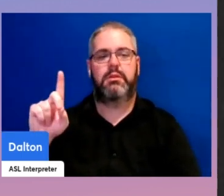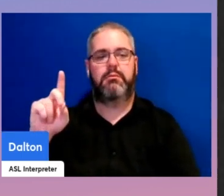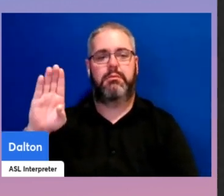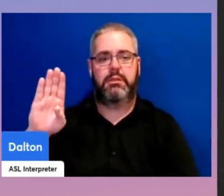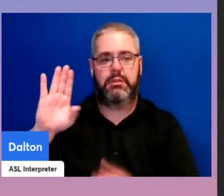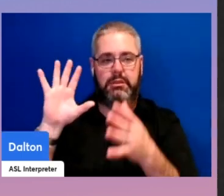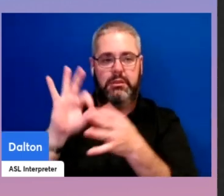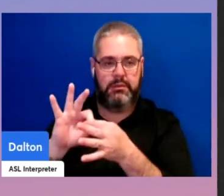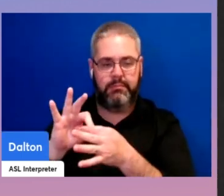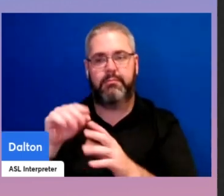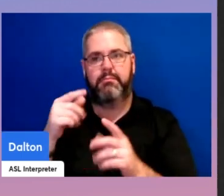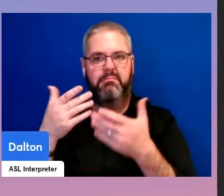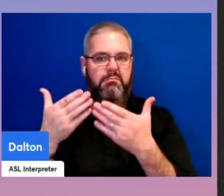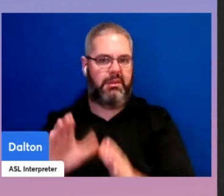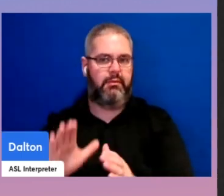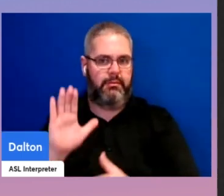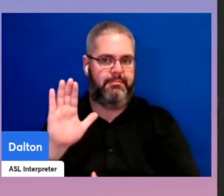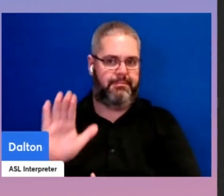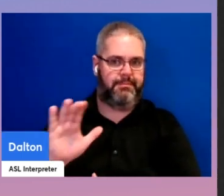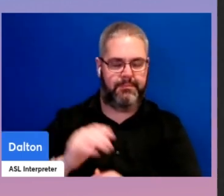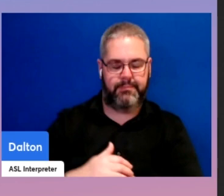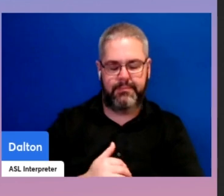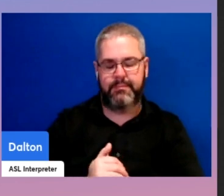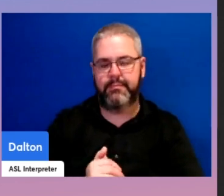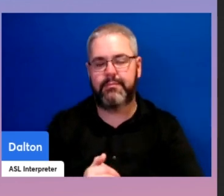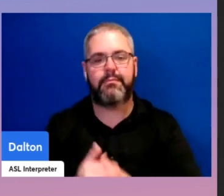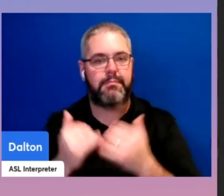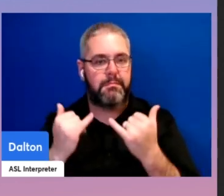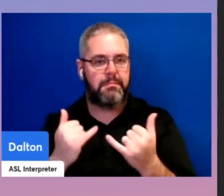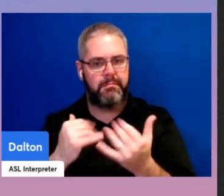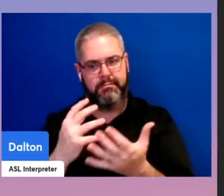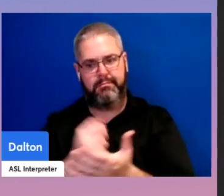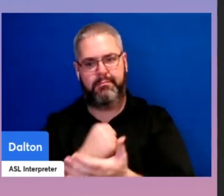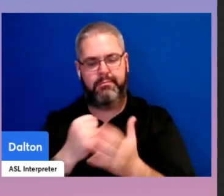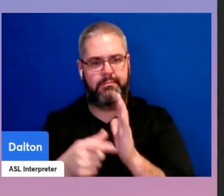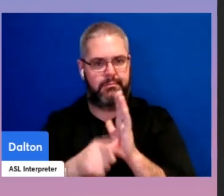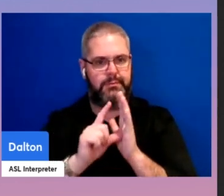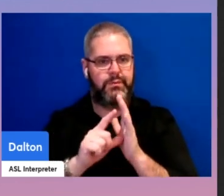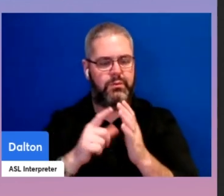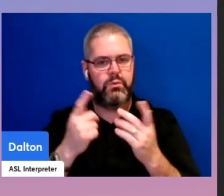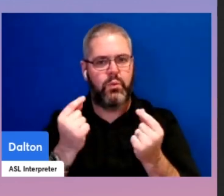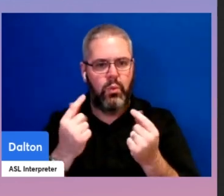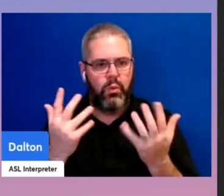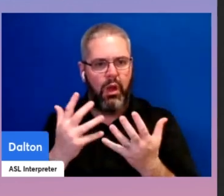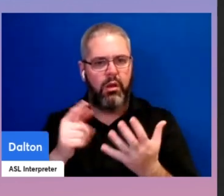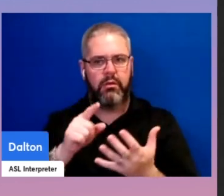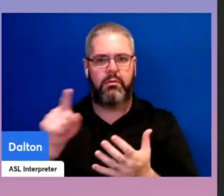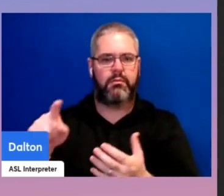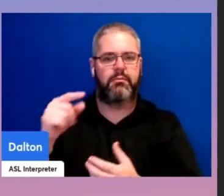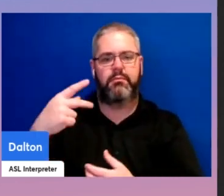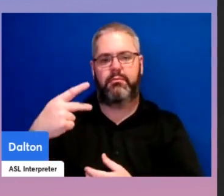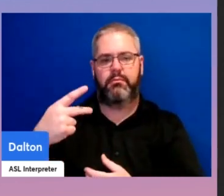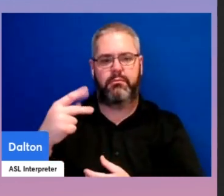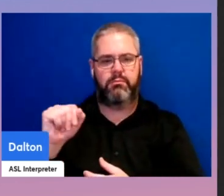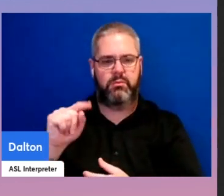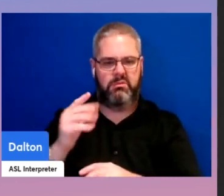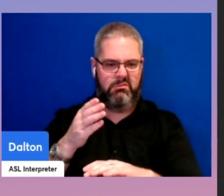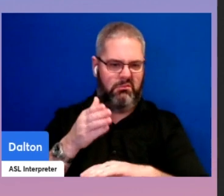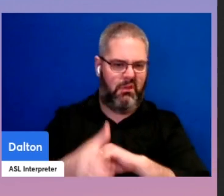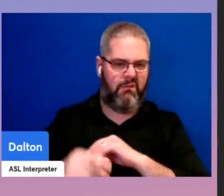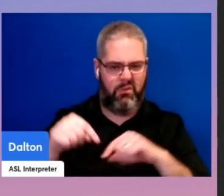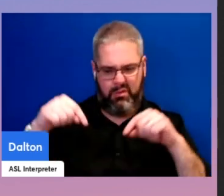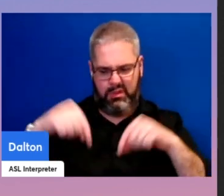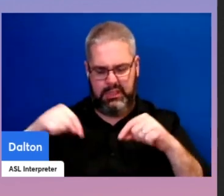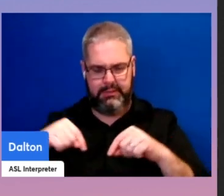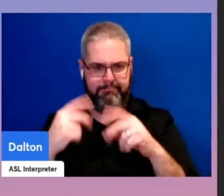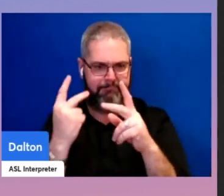DB connect method. Now let's go over and spend some time in the Postgres class to understand what's sort of effectively